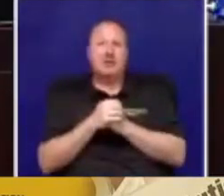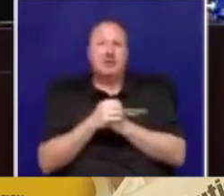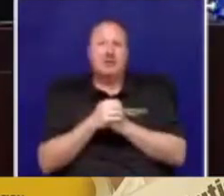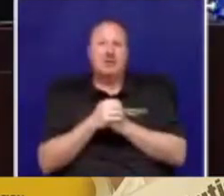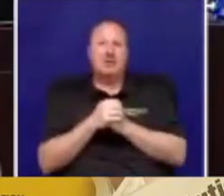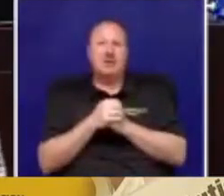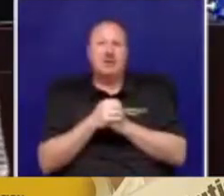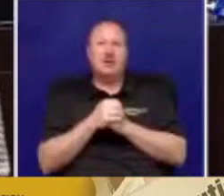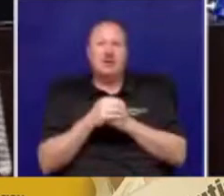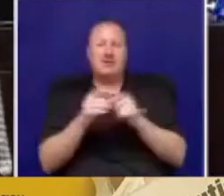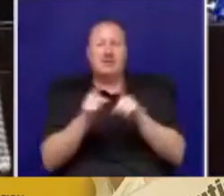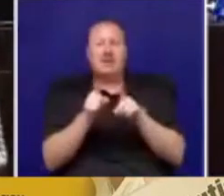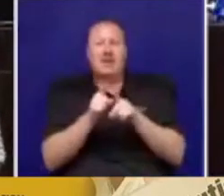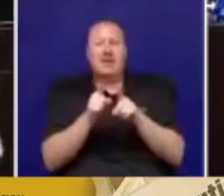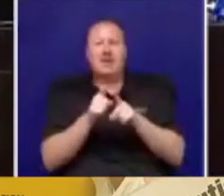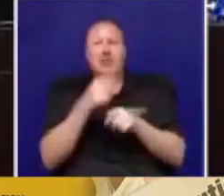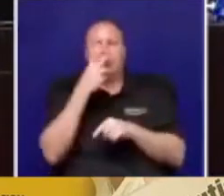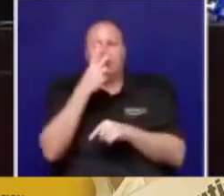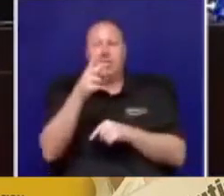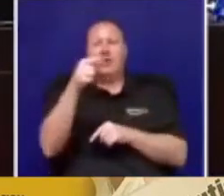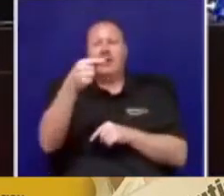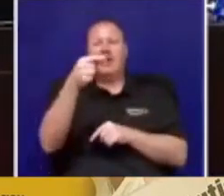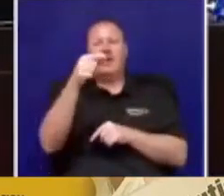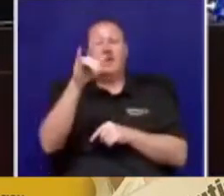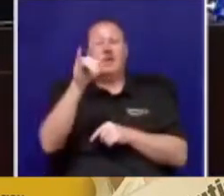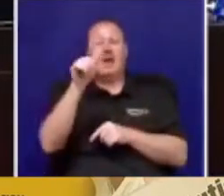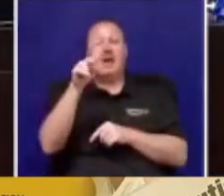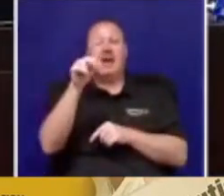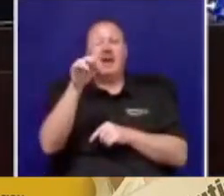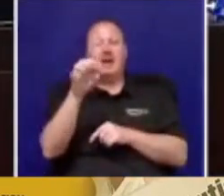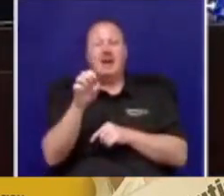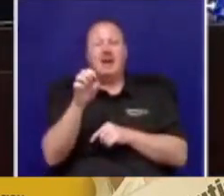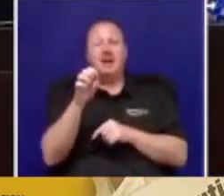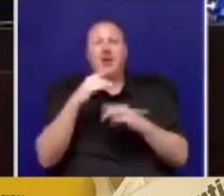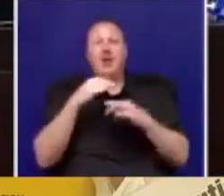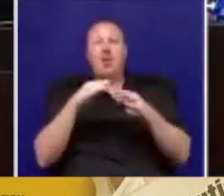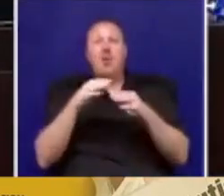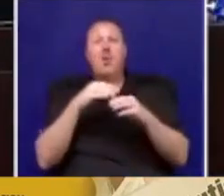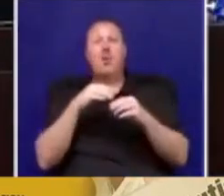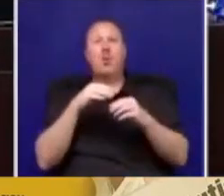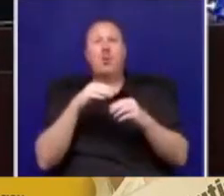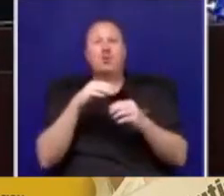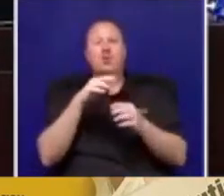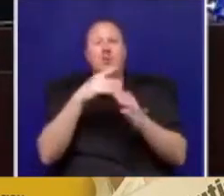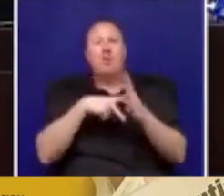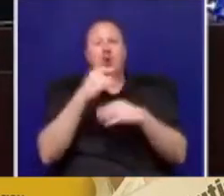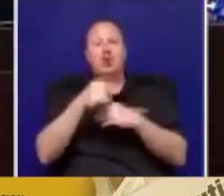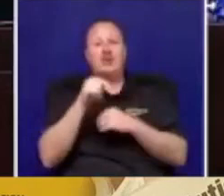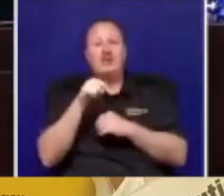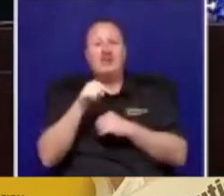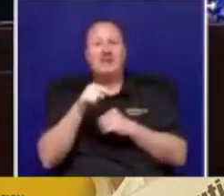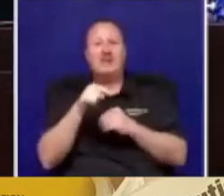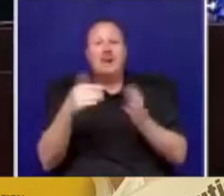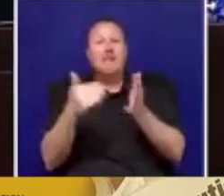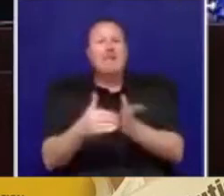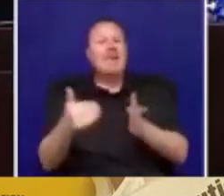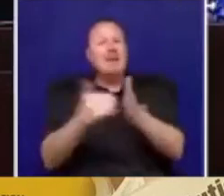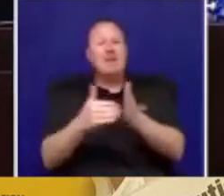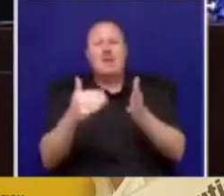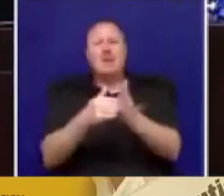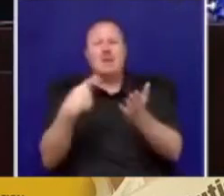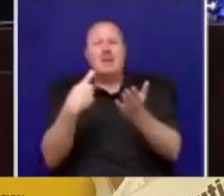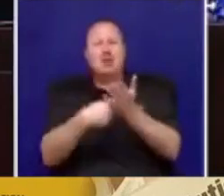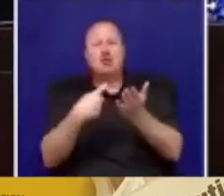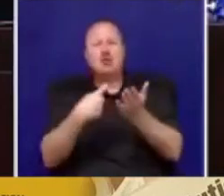imali, like we saw in the Giyani water project, njengomzekelo. That project went into the millions because